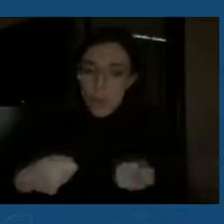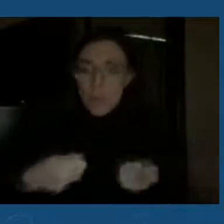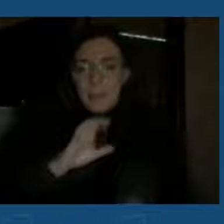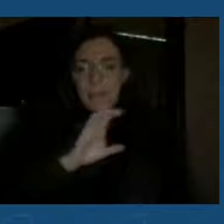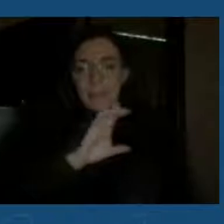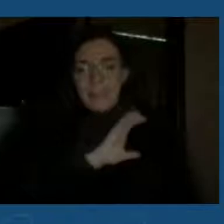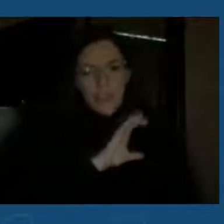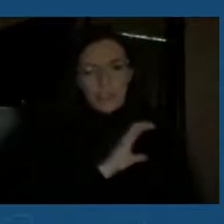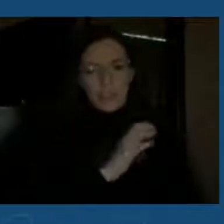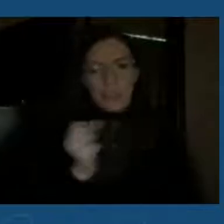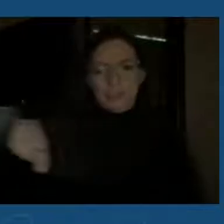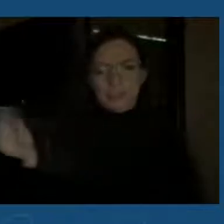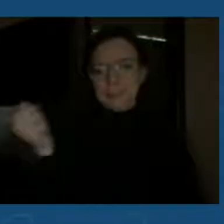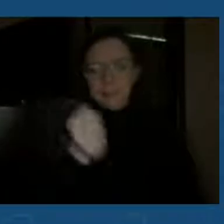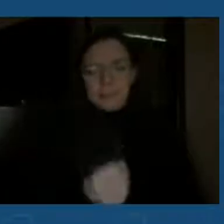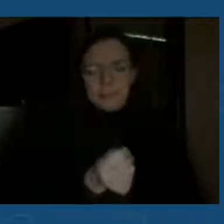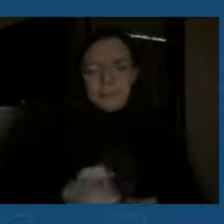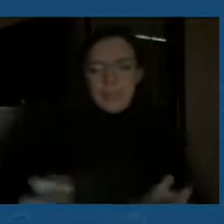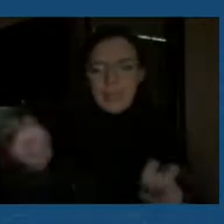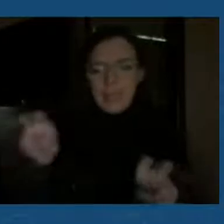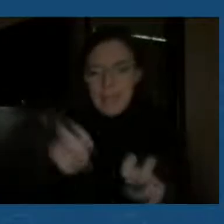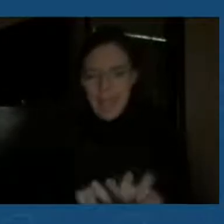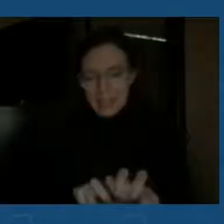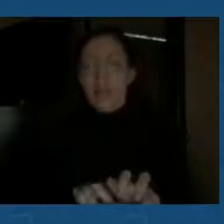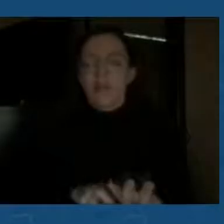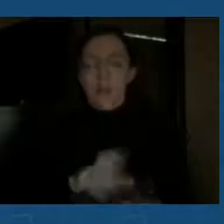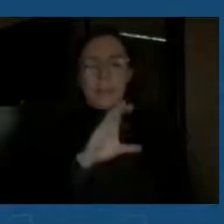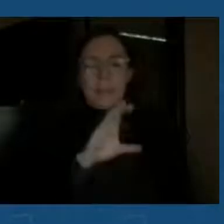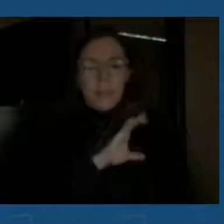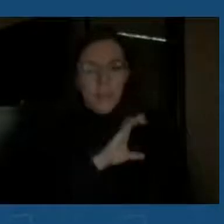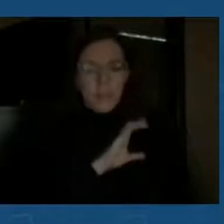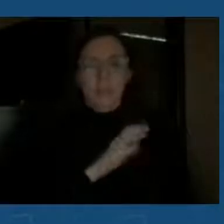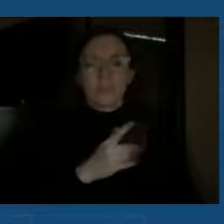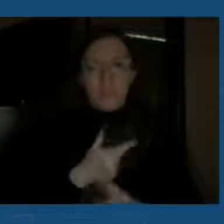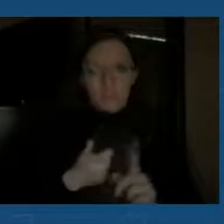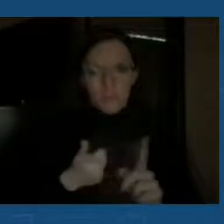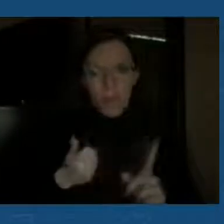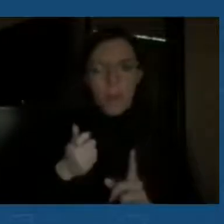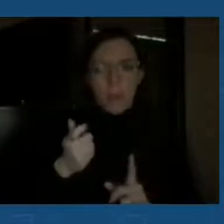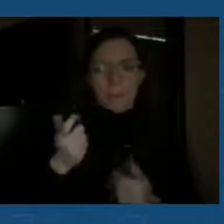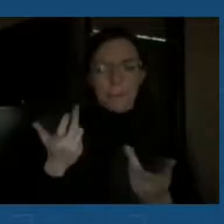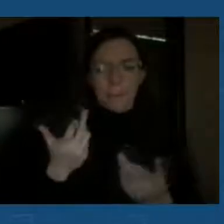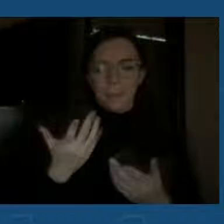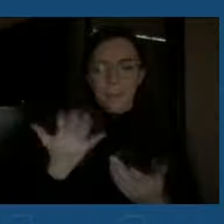police car over a bag of potato chips. At least that's what the evidence says right now.